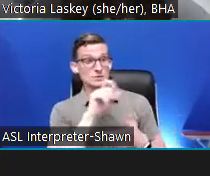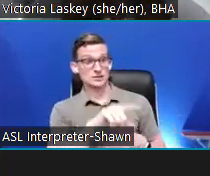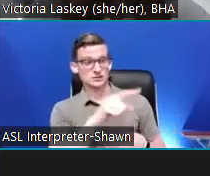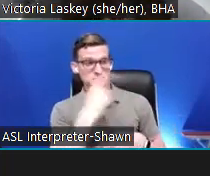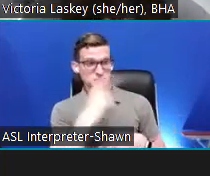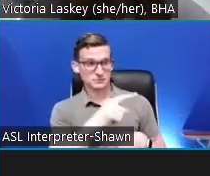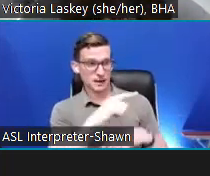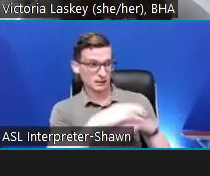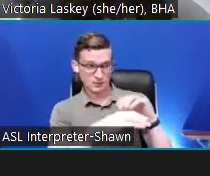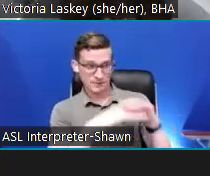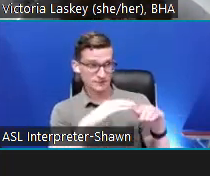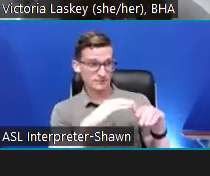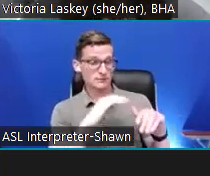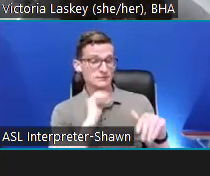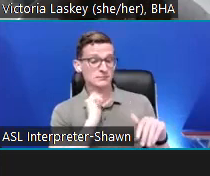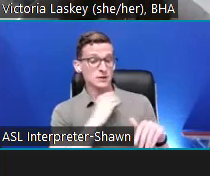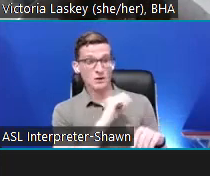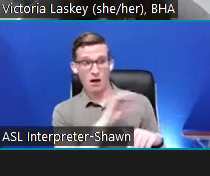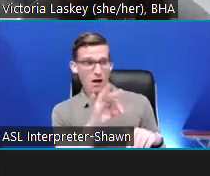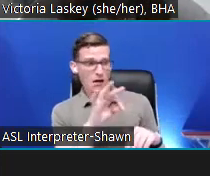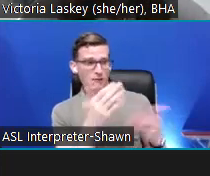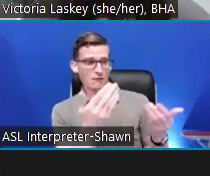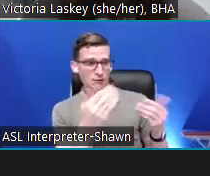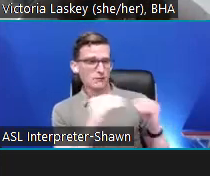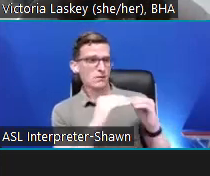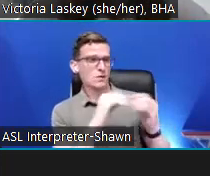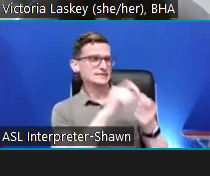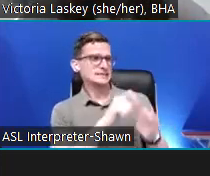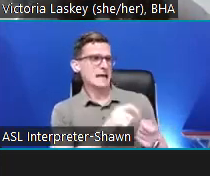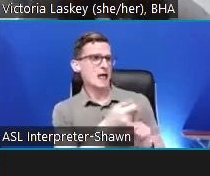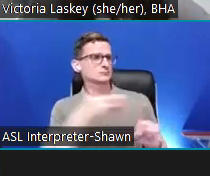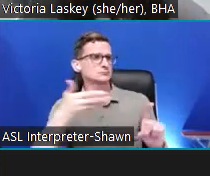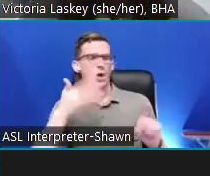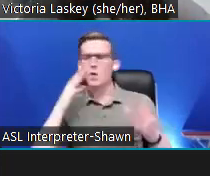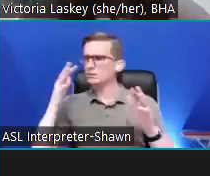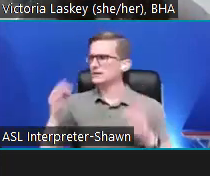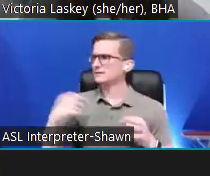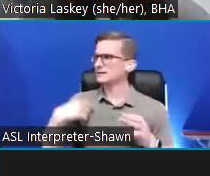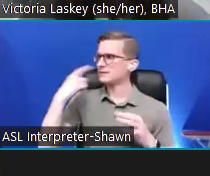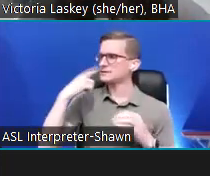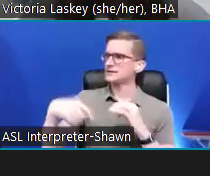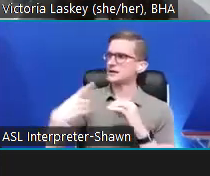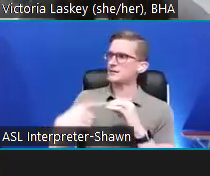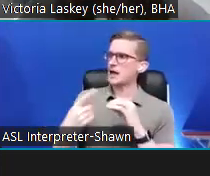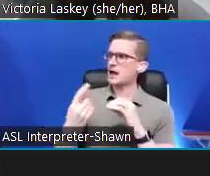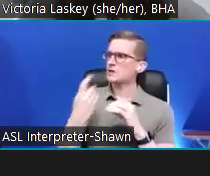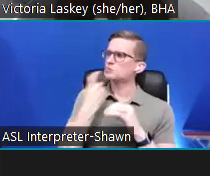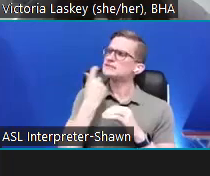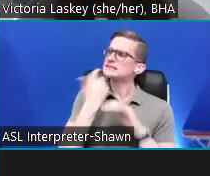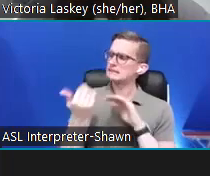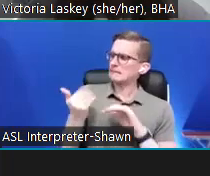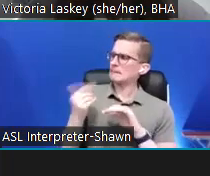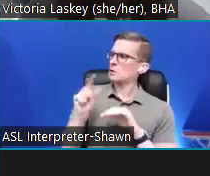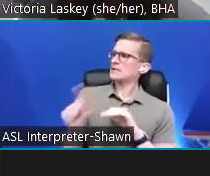more detail about that? Oh, yeah, absolutely. I just was thinking about the previous question about what if a CSU is